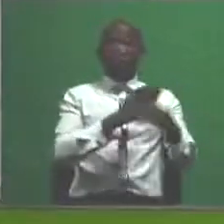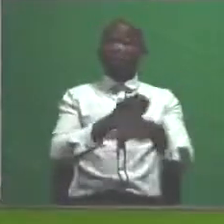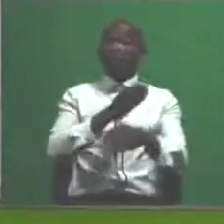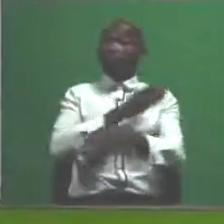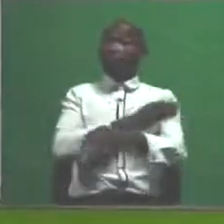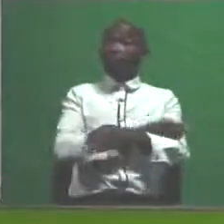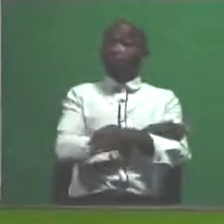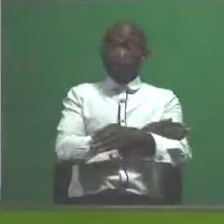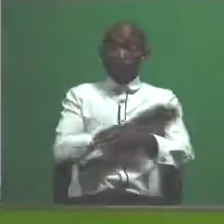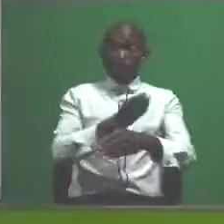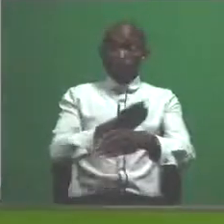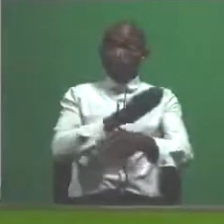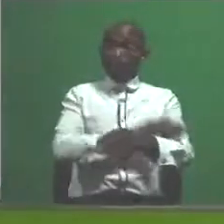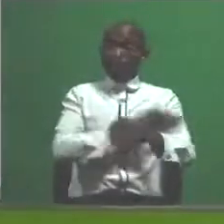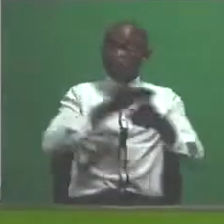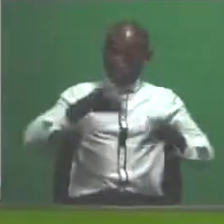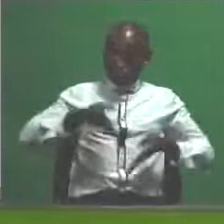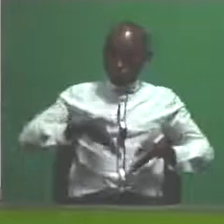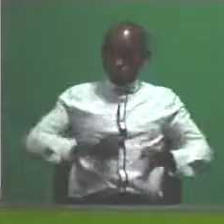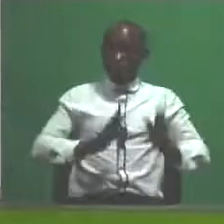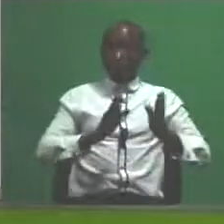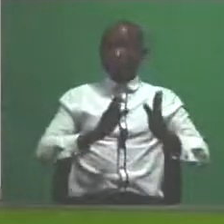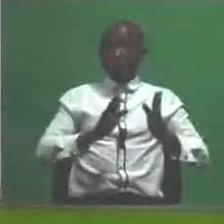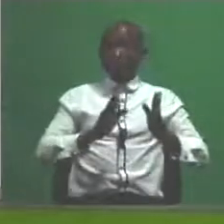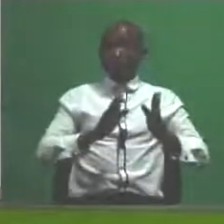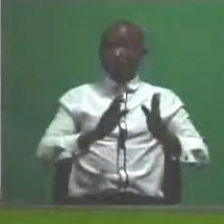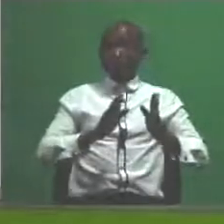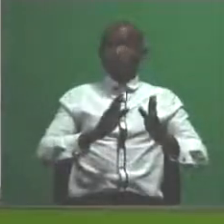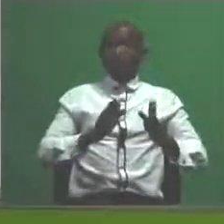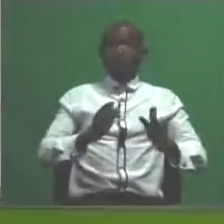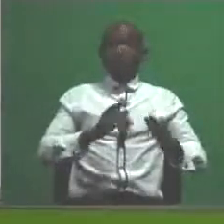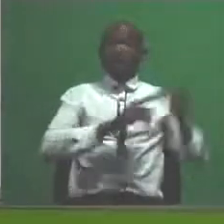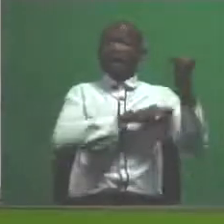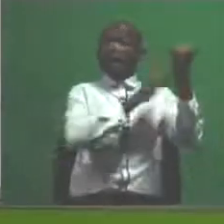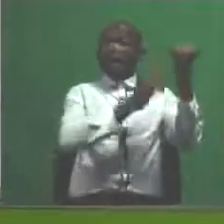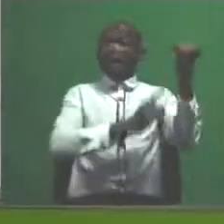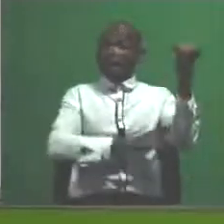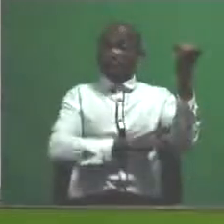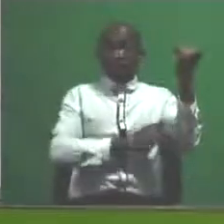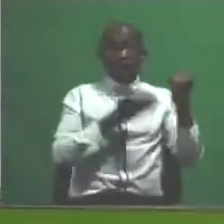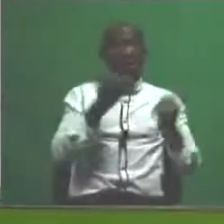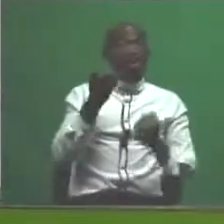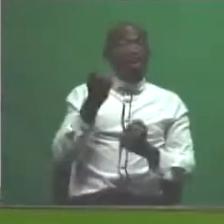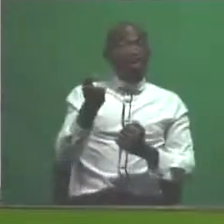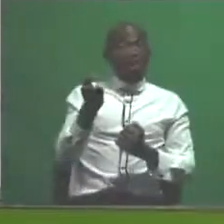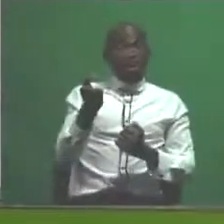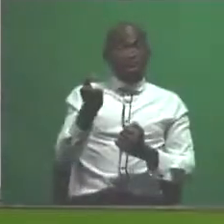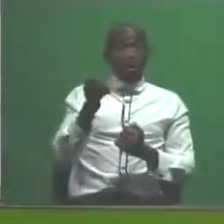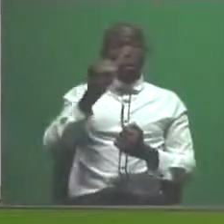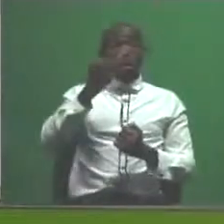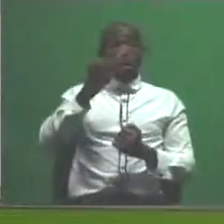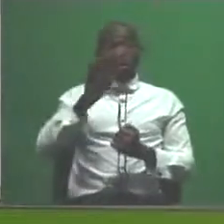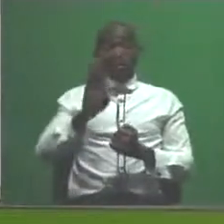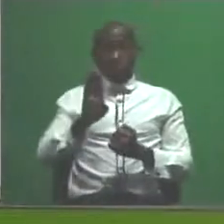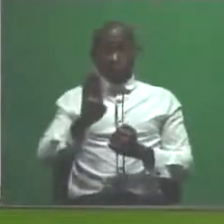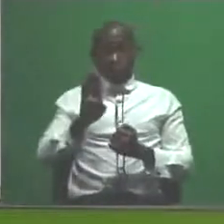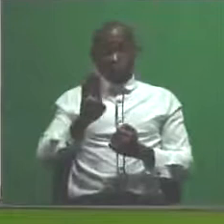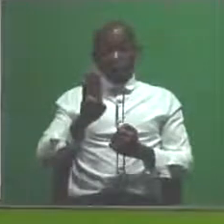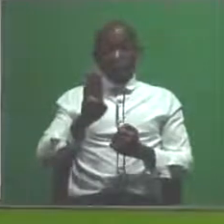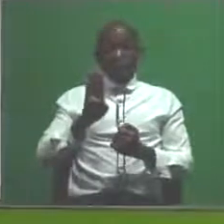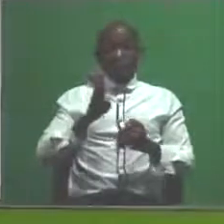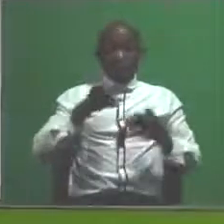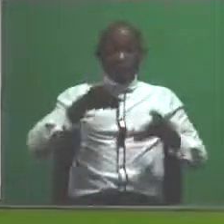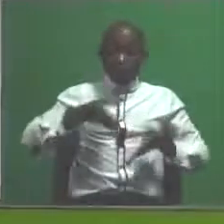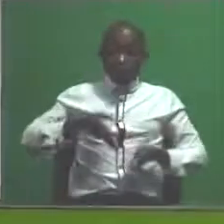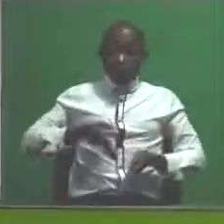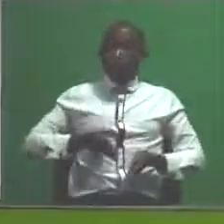product. But after forming the product, this energy, which is within A and B,